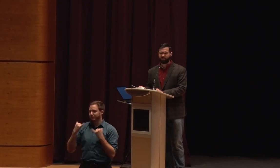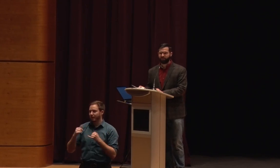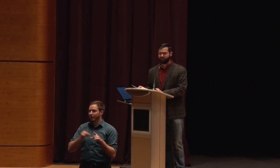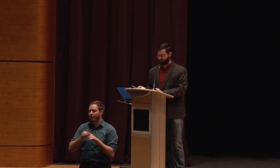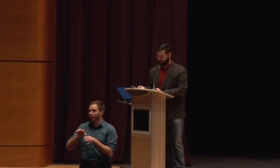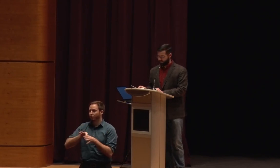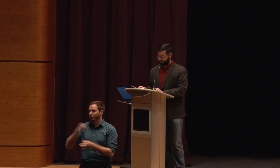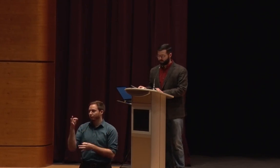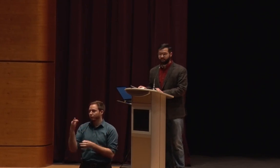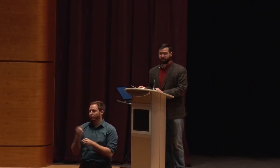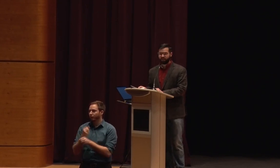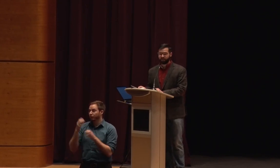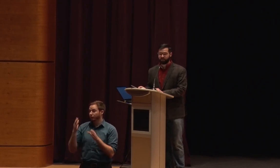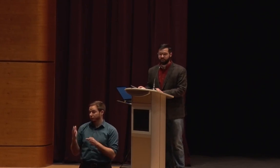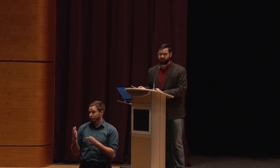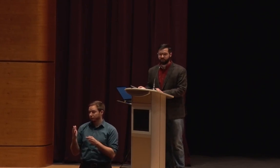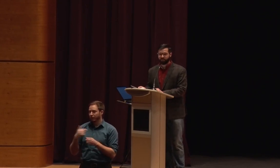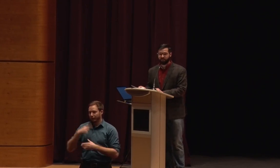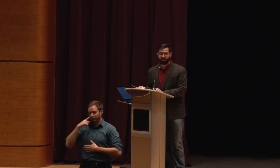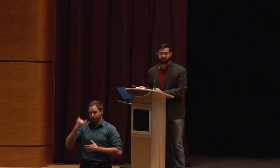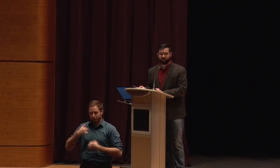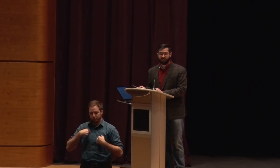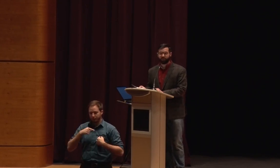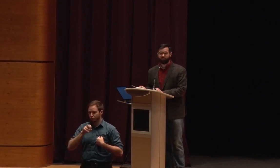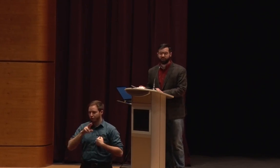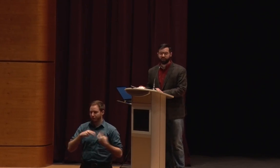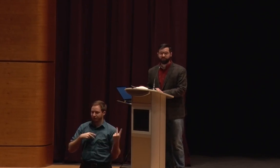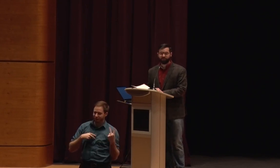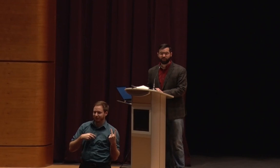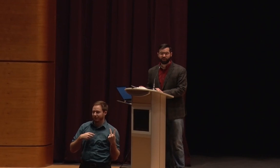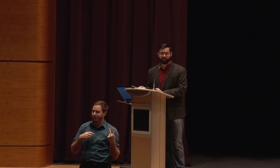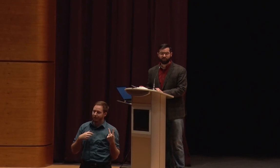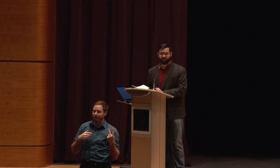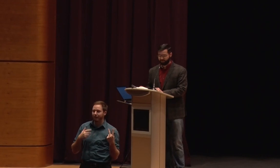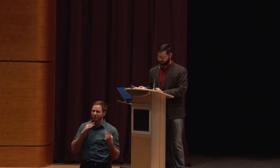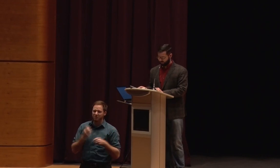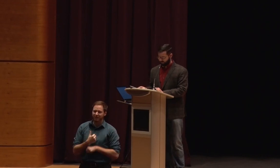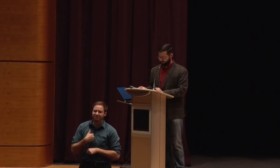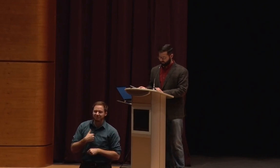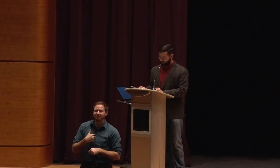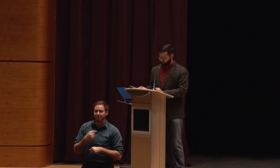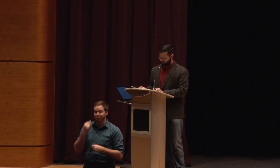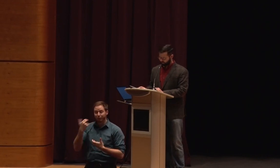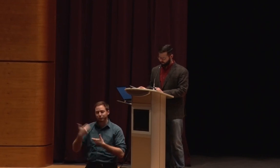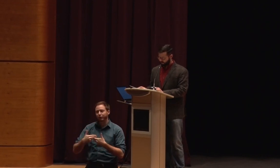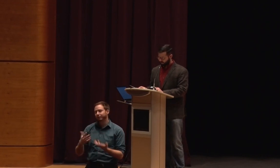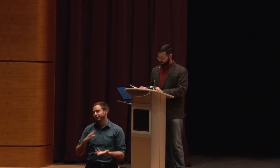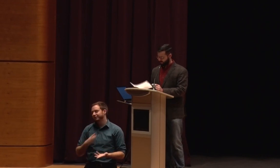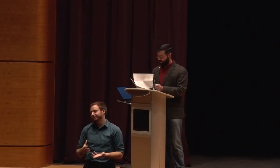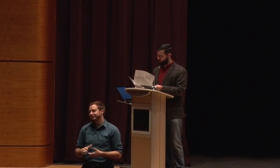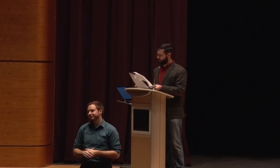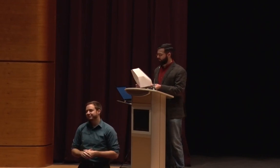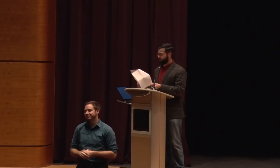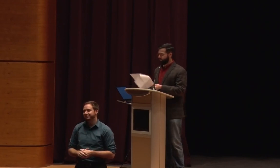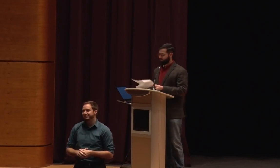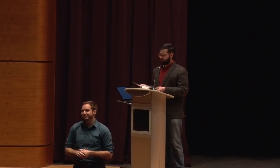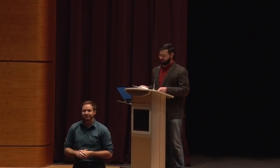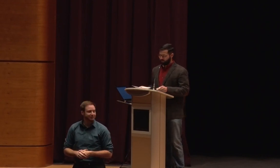raffle winners. So right now I think it's just me and Trevor on there, so the odds are pretty good if you want to jump in. So